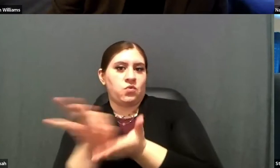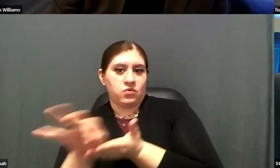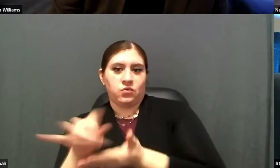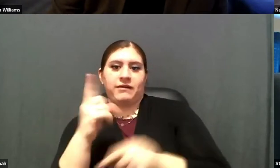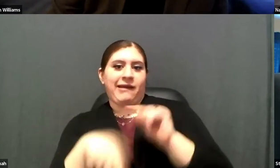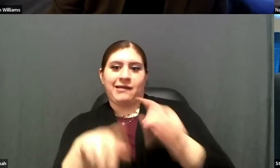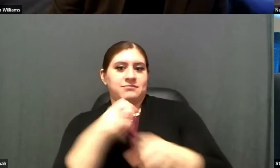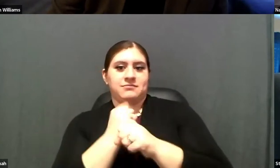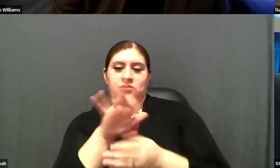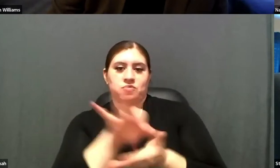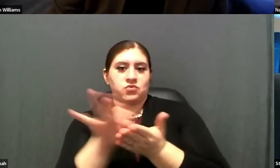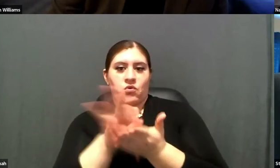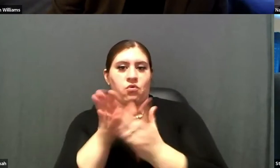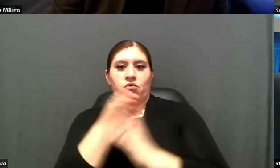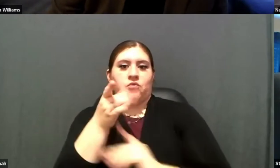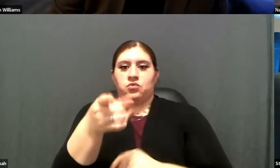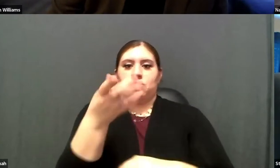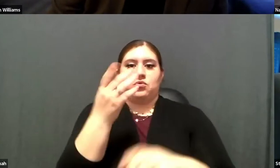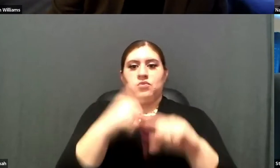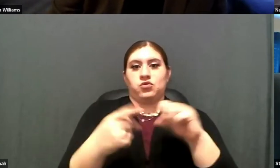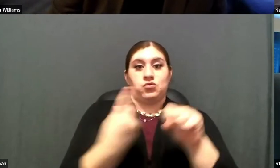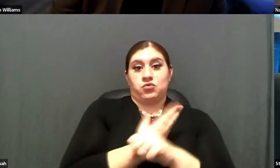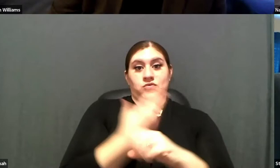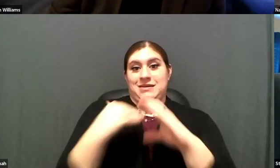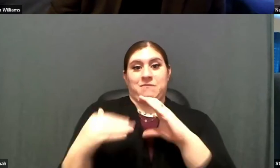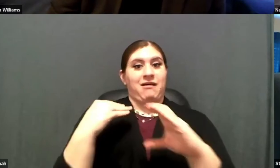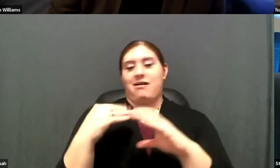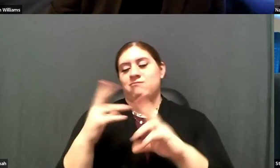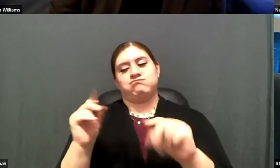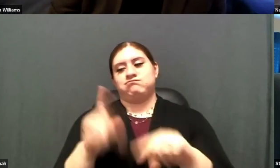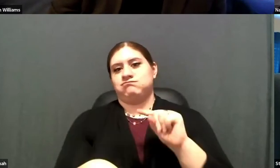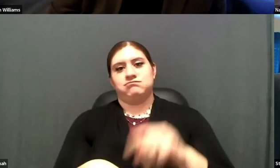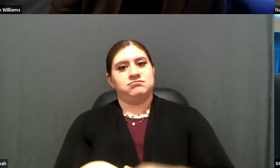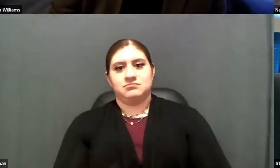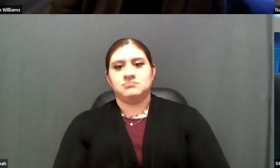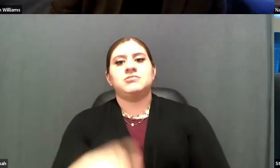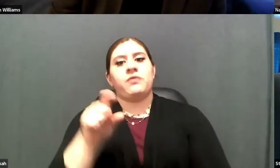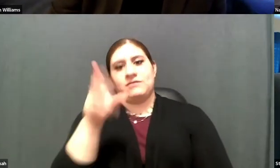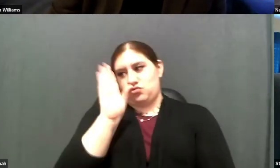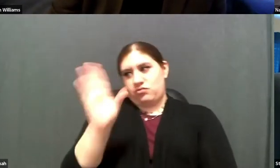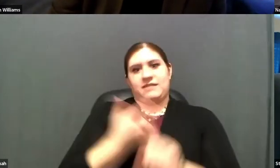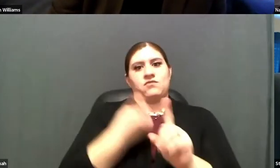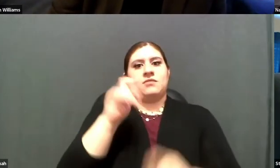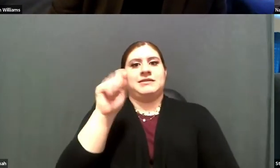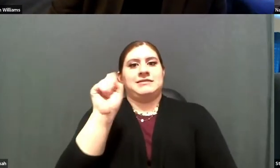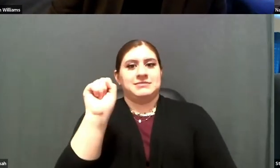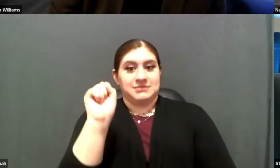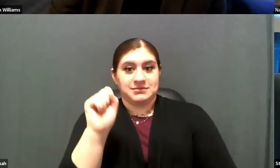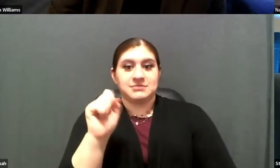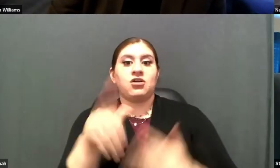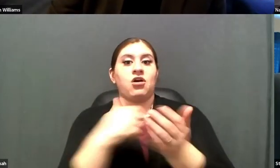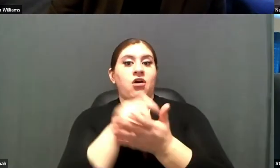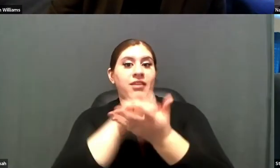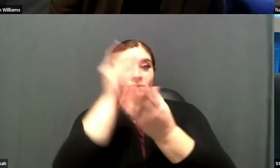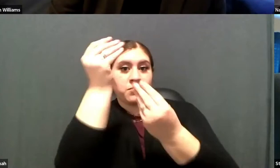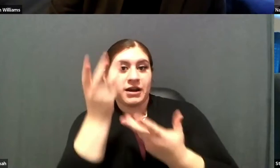able to receive your scores, you emailing in your score report or anything like that. So it has to come directly from ETS. And all this information